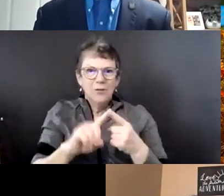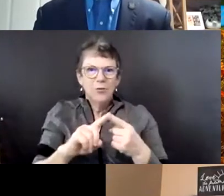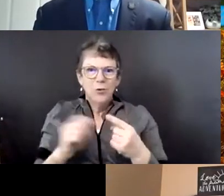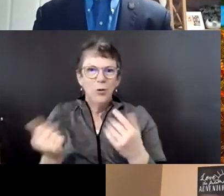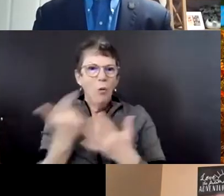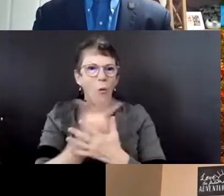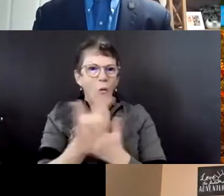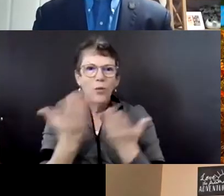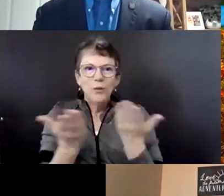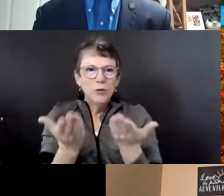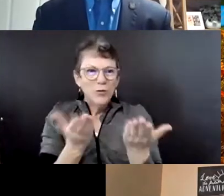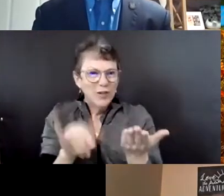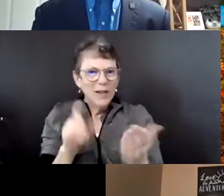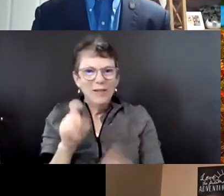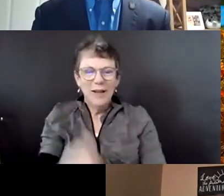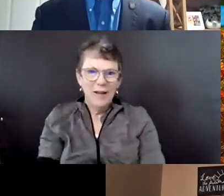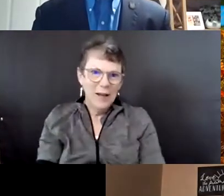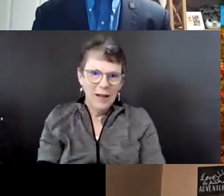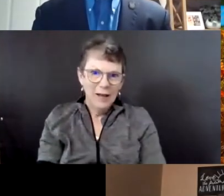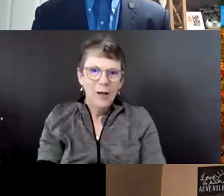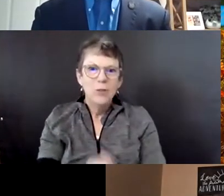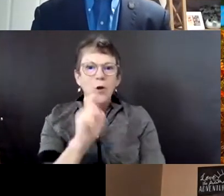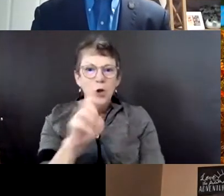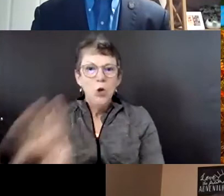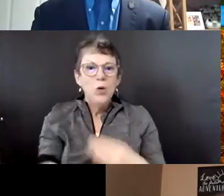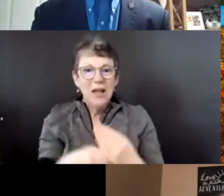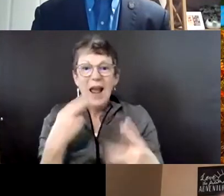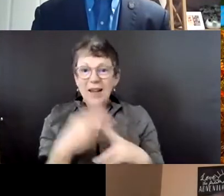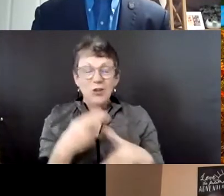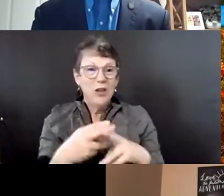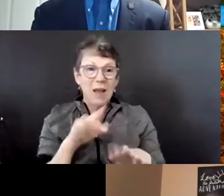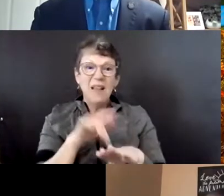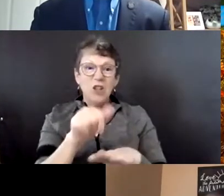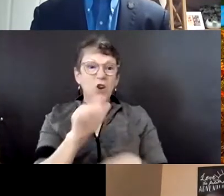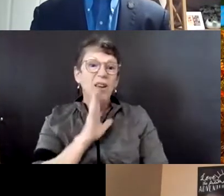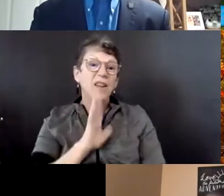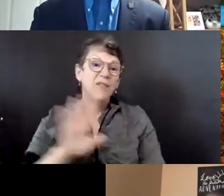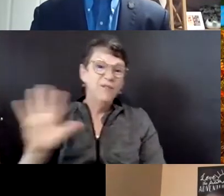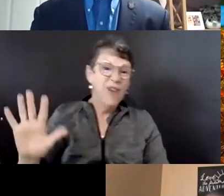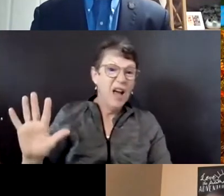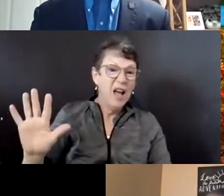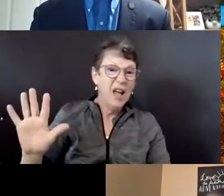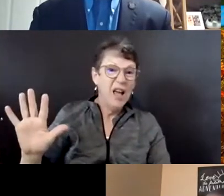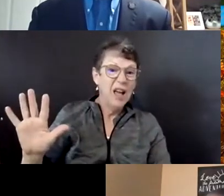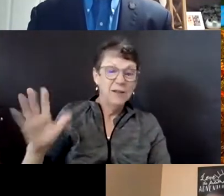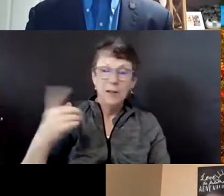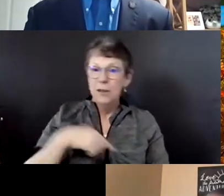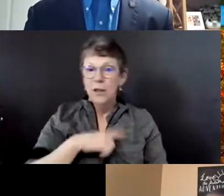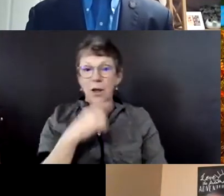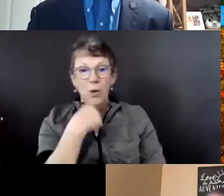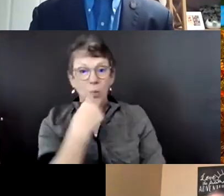may need. So you can get on as early as the age of 5. So we try to talk to parents and school districts to get people